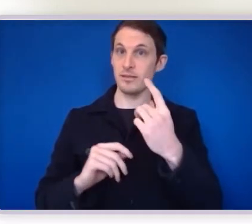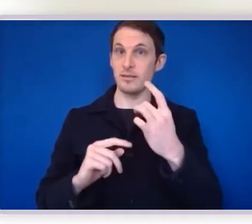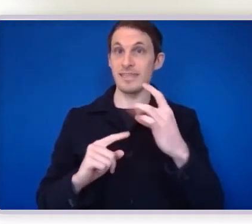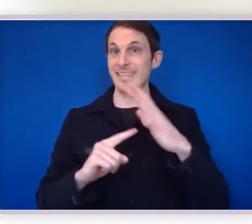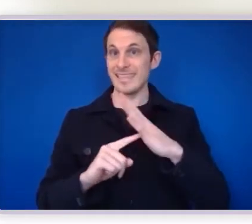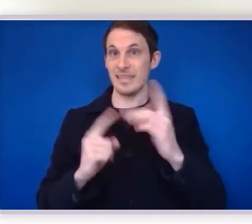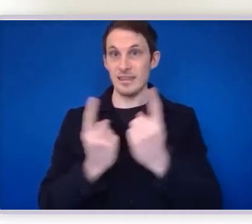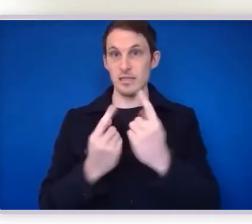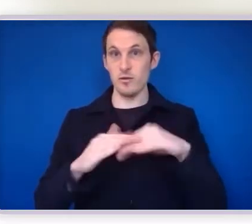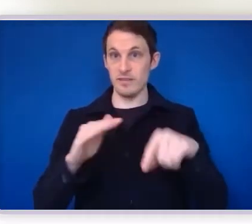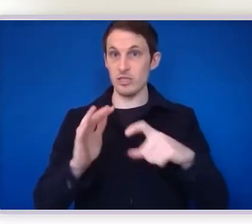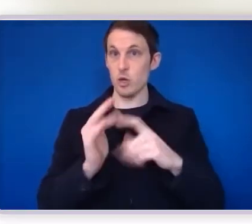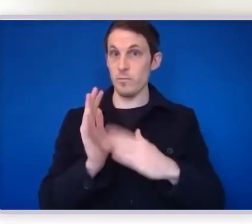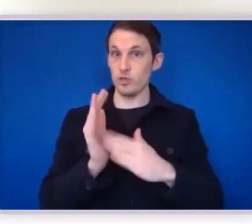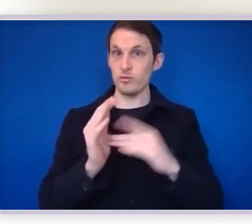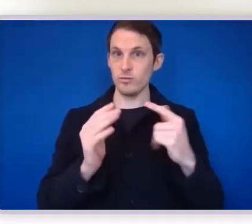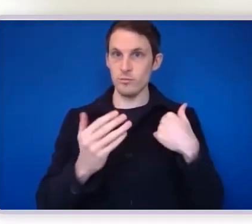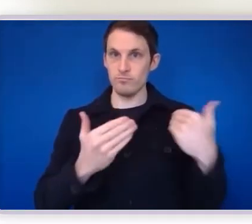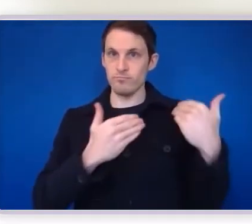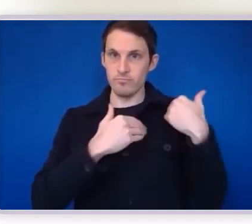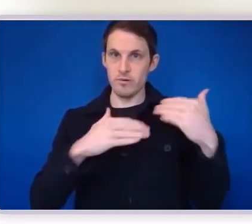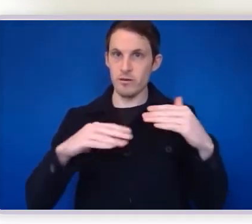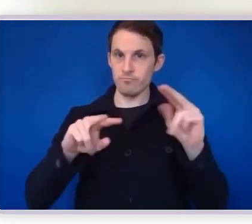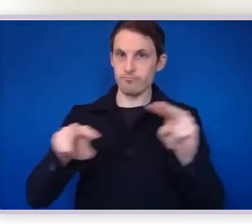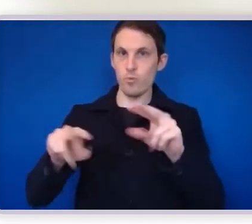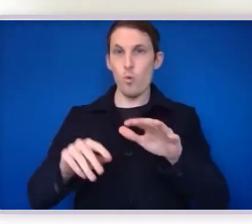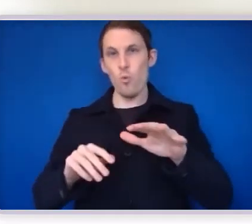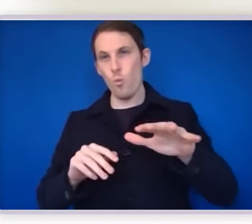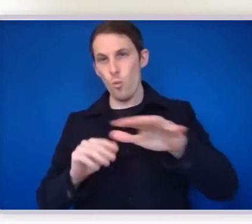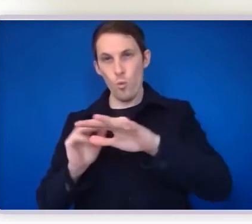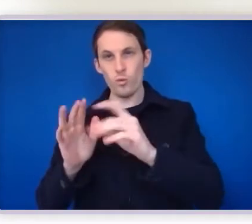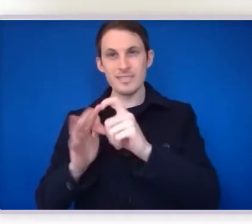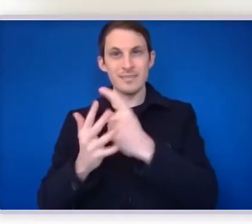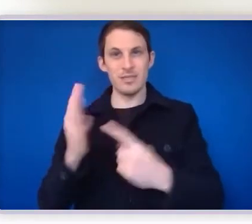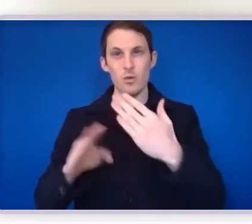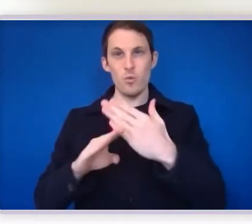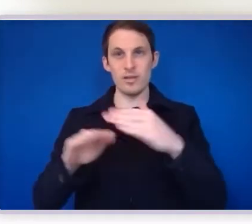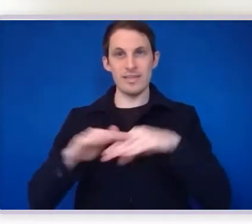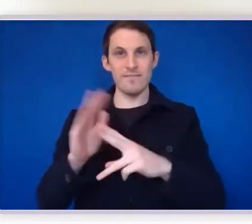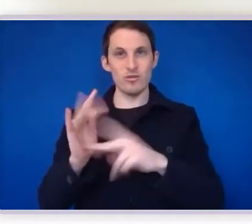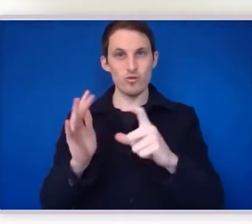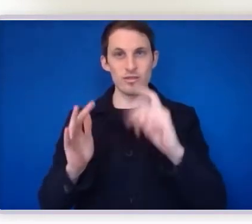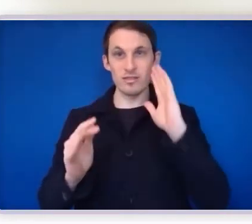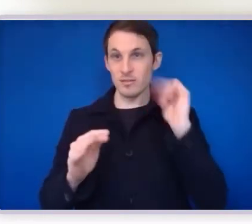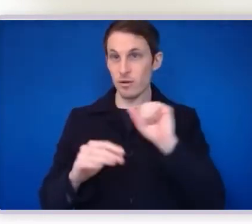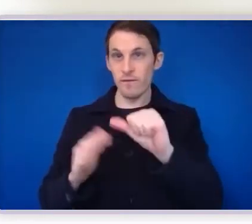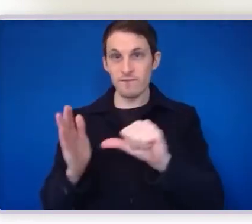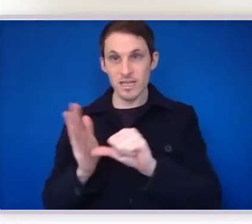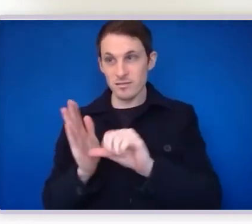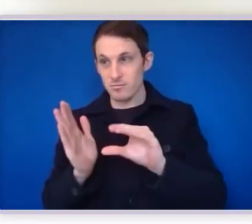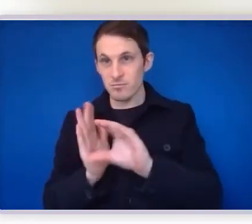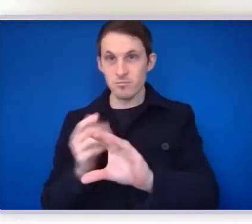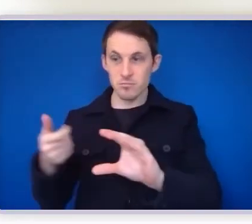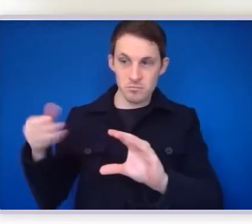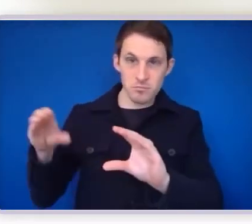it covers all disability workers in Victoria. Doesn't matter how you're funded, doesn't matter what level of government, doesn't matter if you're part